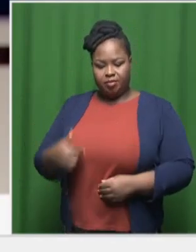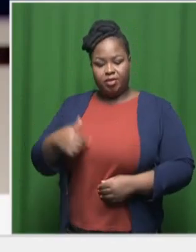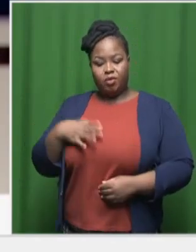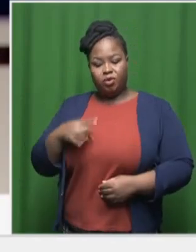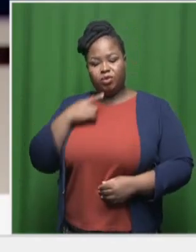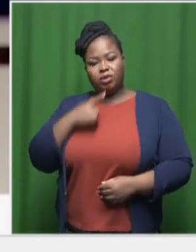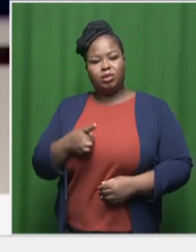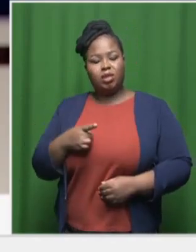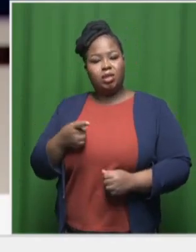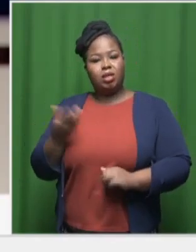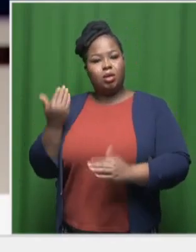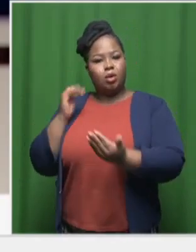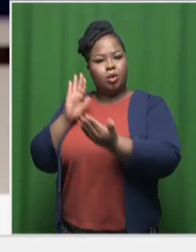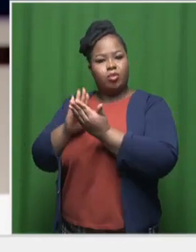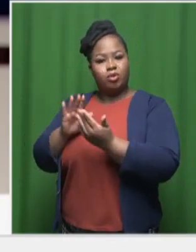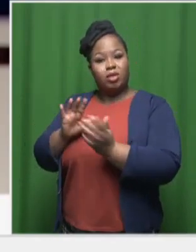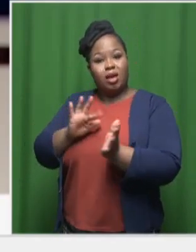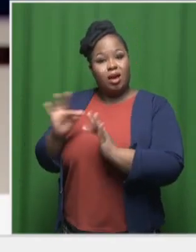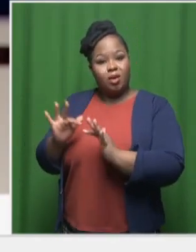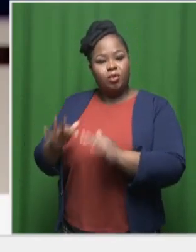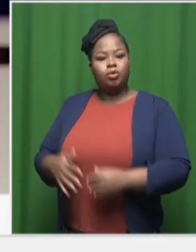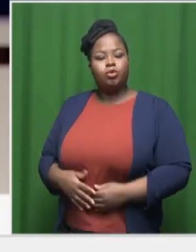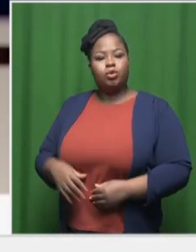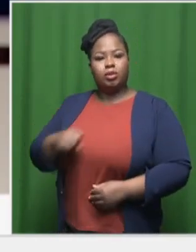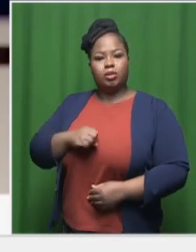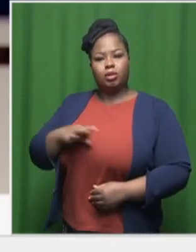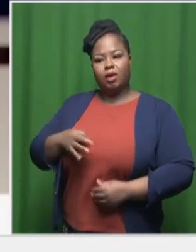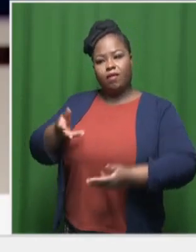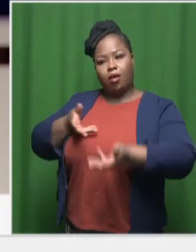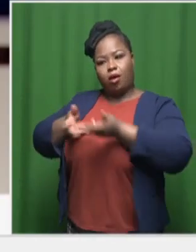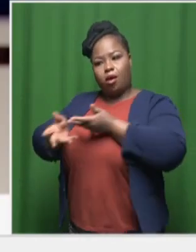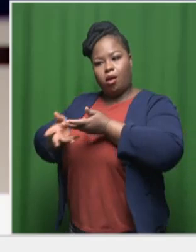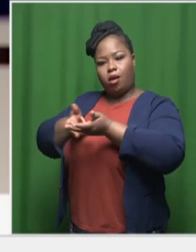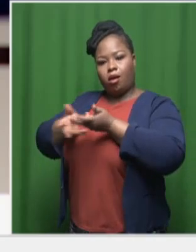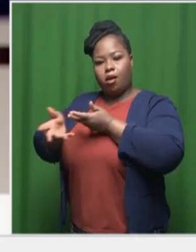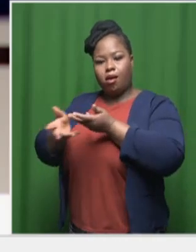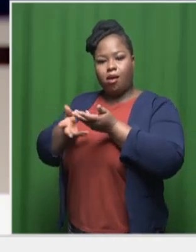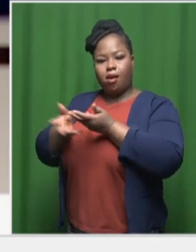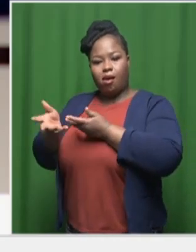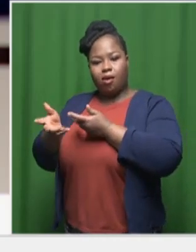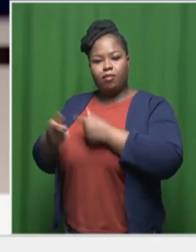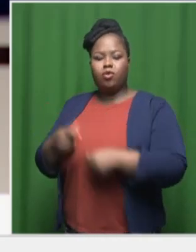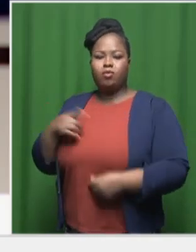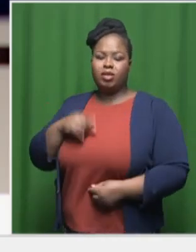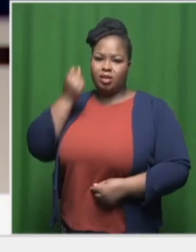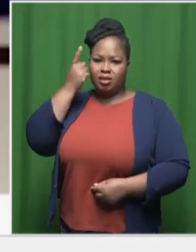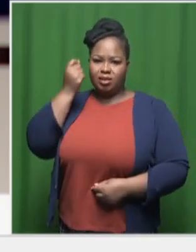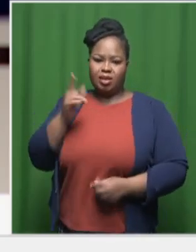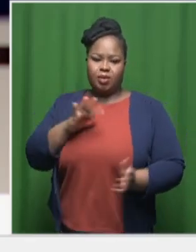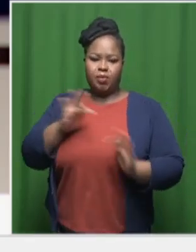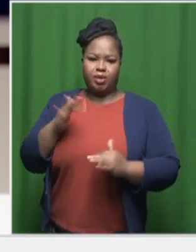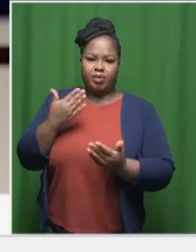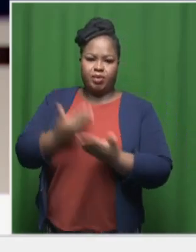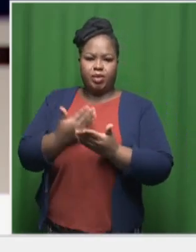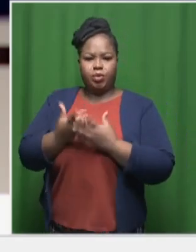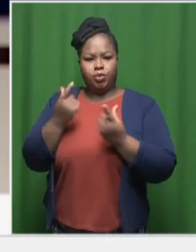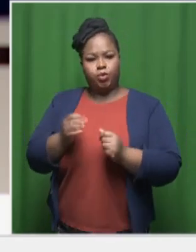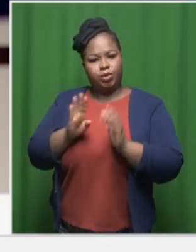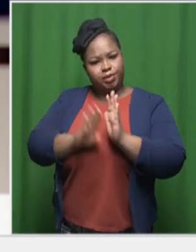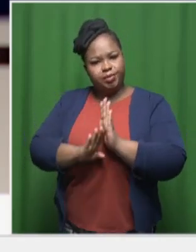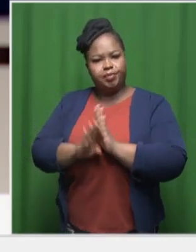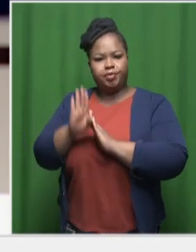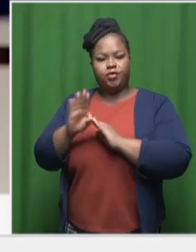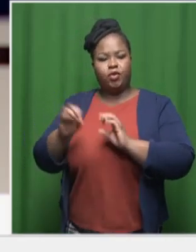has always been to engage employees, understand how we should be doing to take the organization forward. But at the end of the